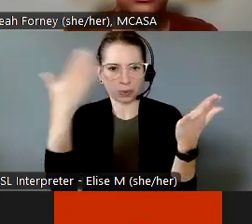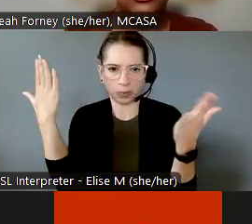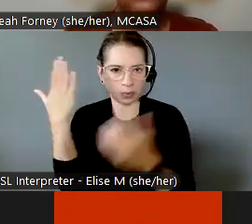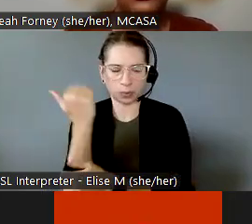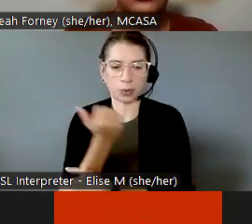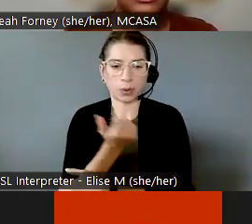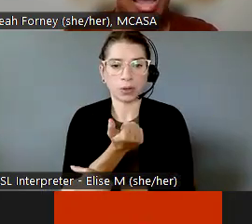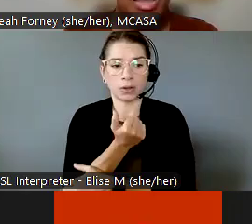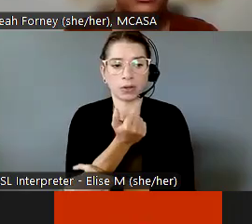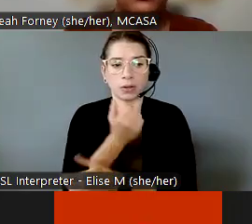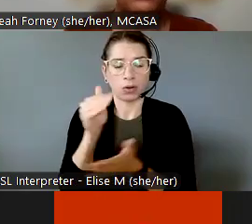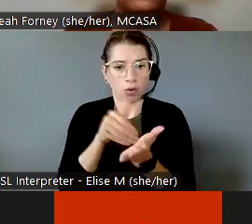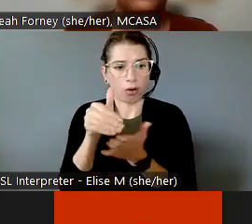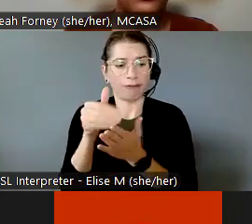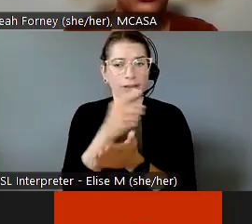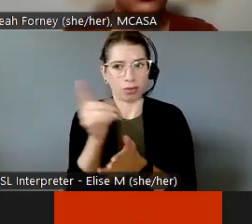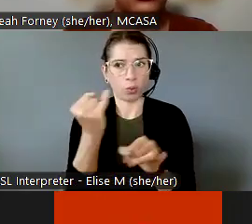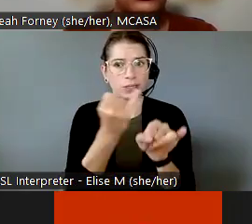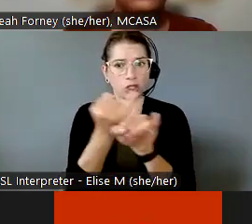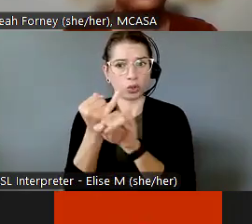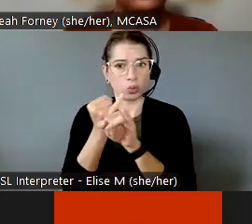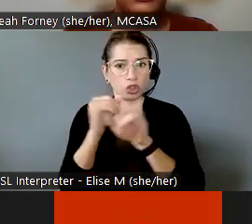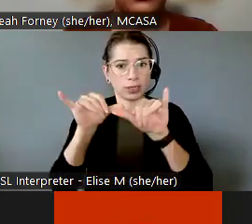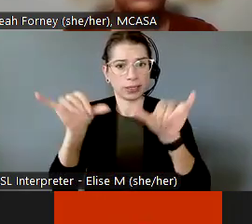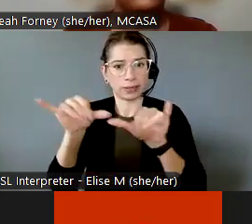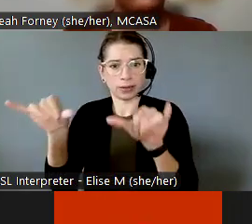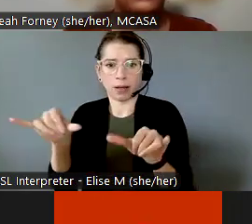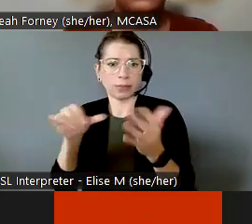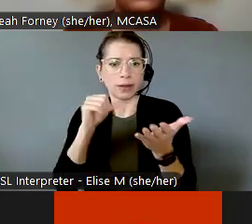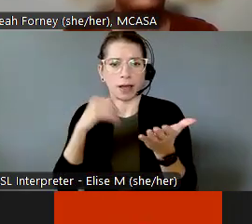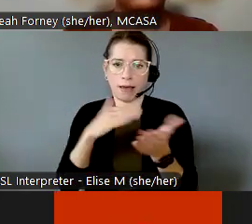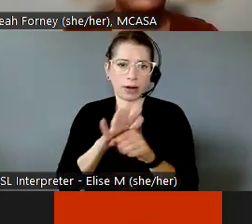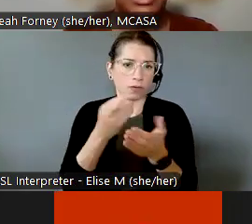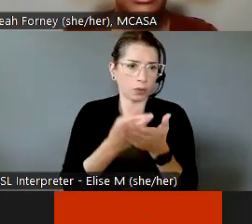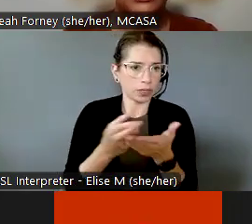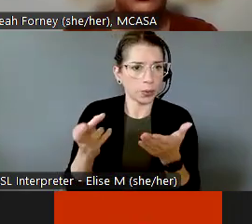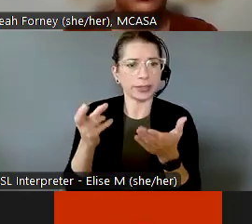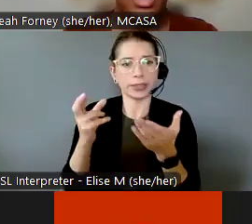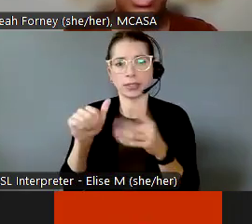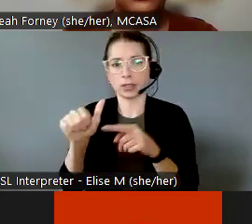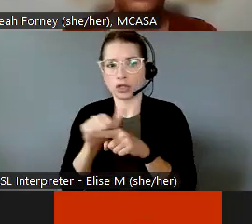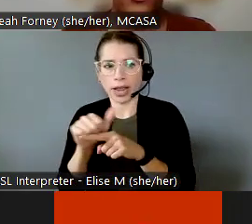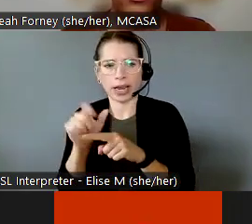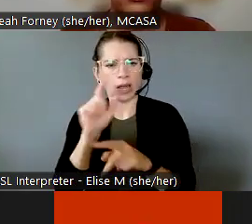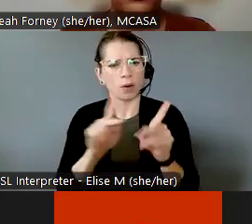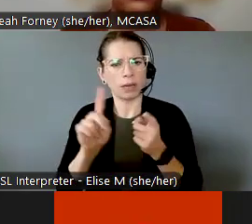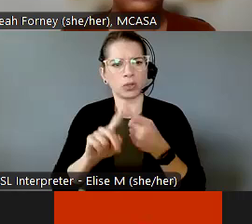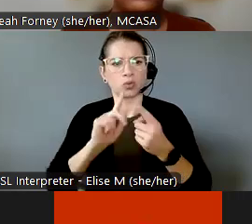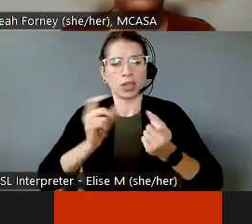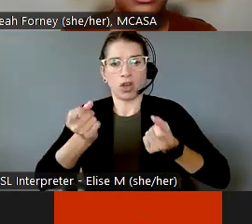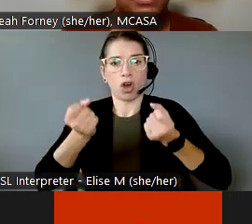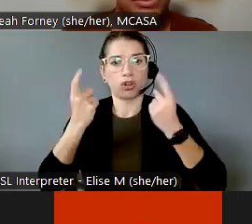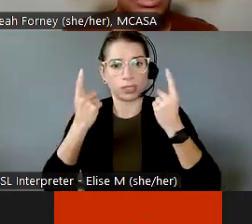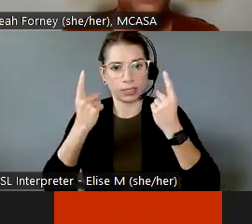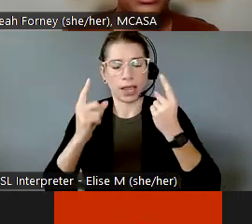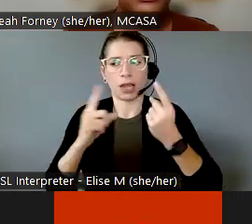Oftentimes, institutions lack the resource and the training to really understand and support